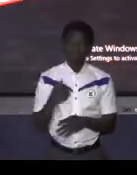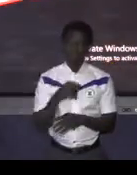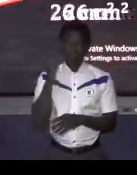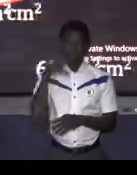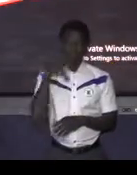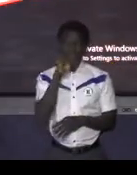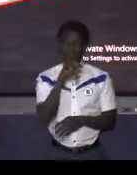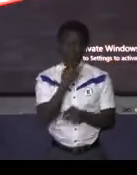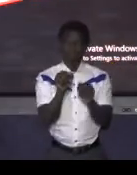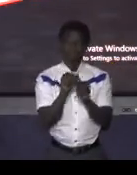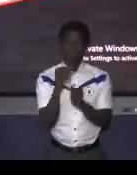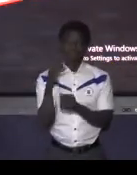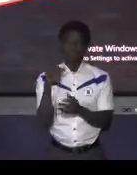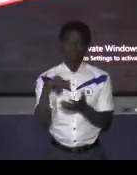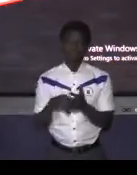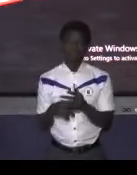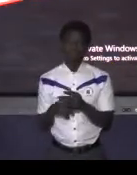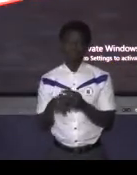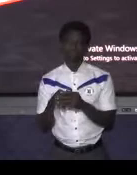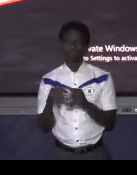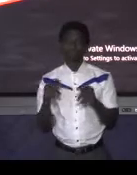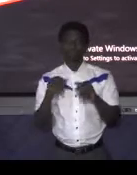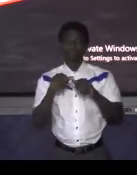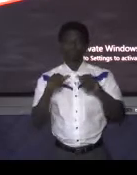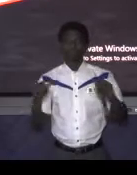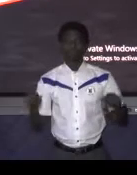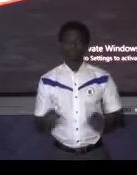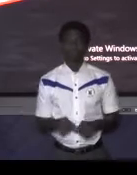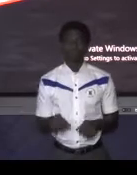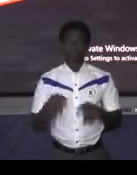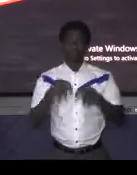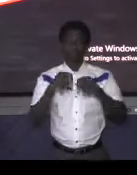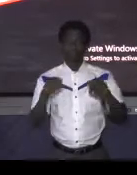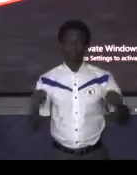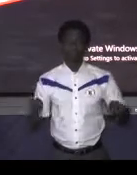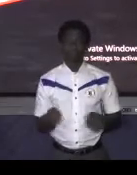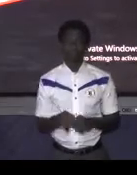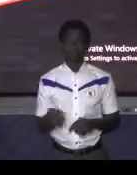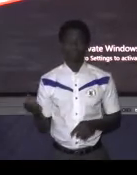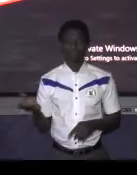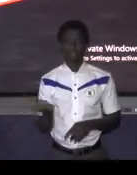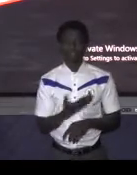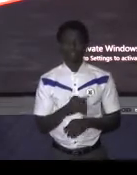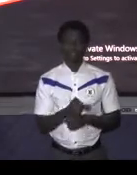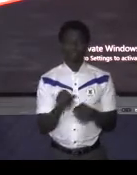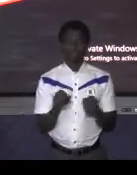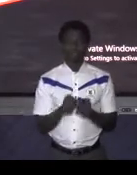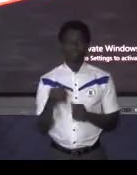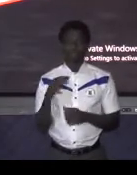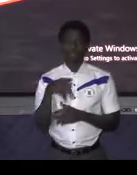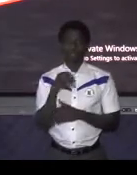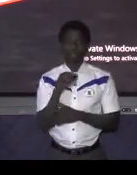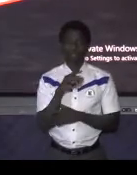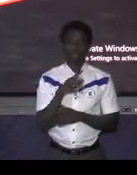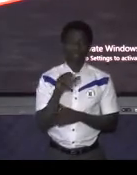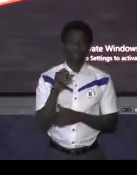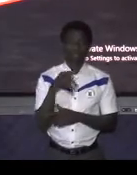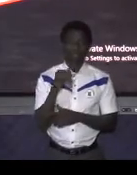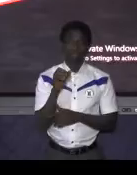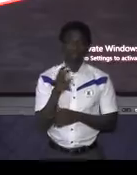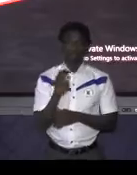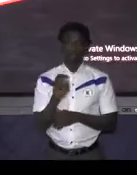find the area of this triangle. Now remember that area of triangle is half the area of a parallelogram. That's just a